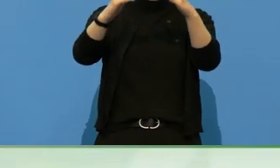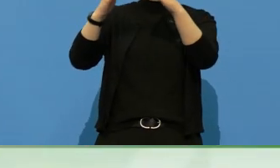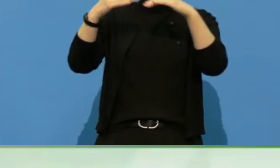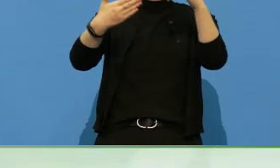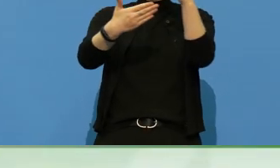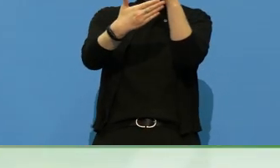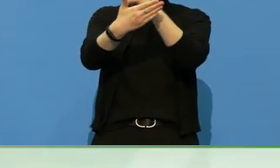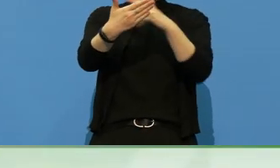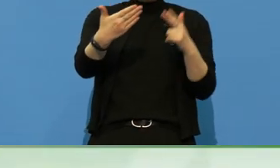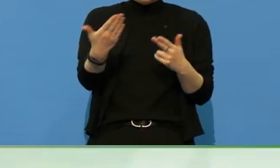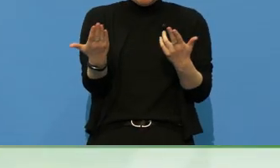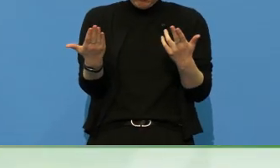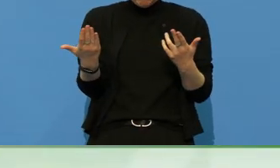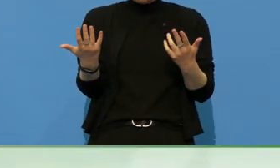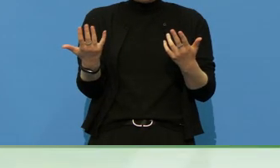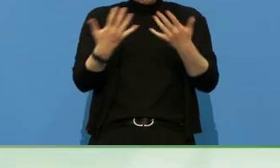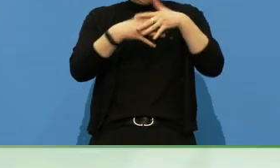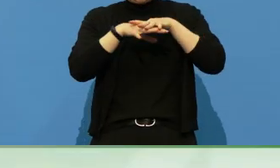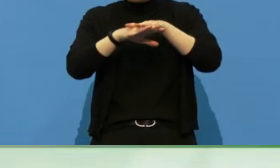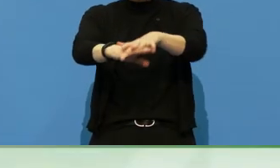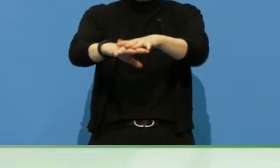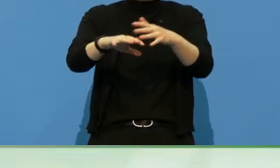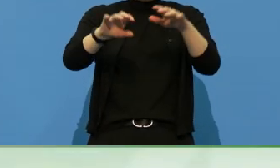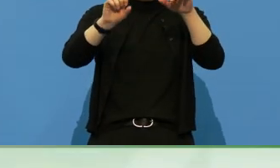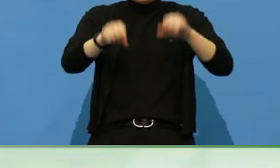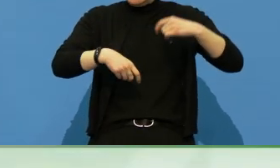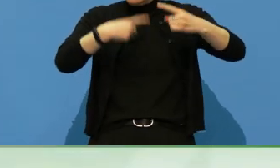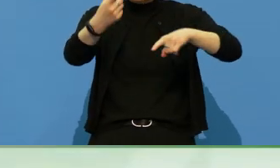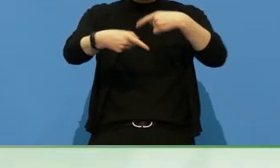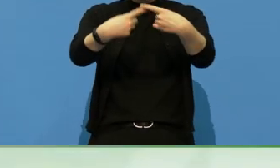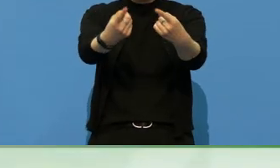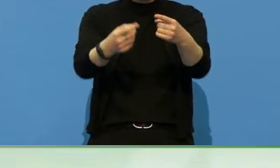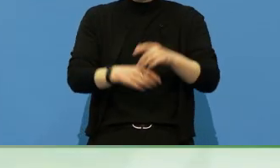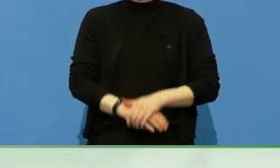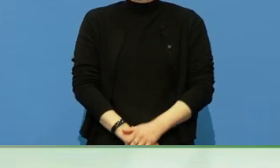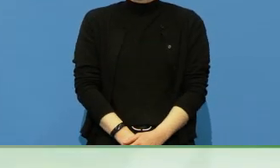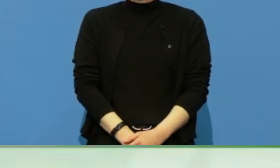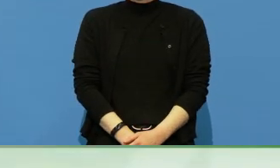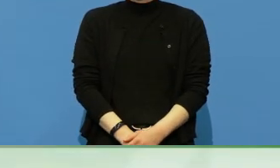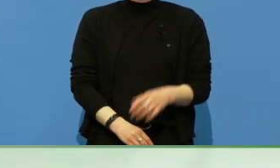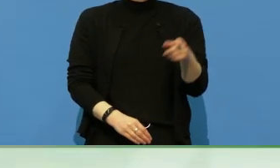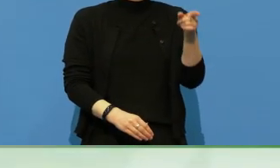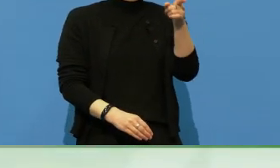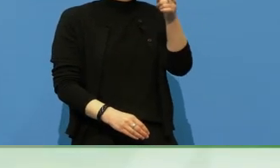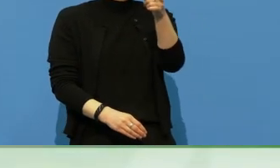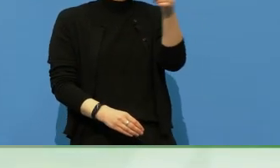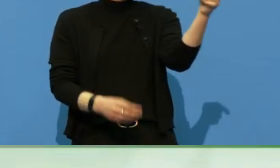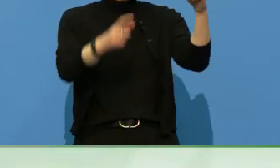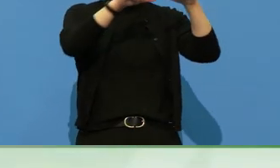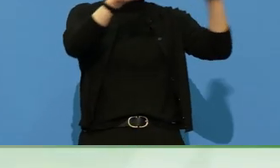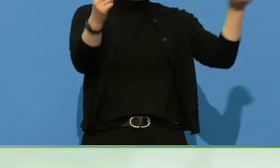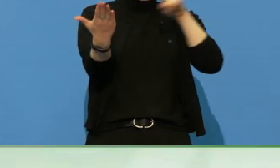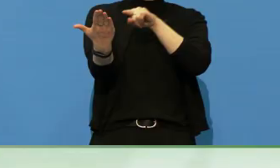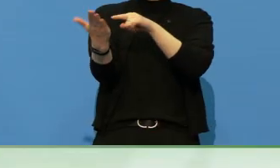it and say that it's enough. We also can improve, always can improve